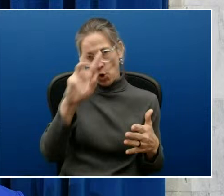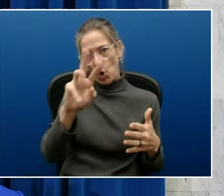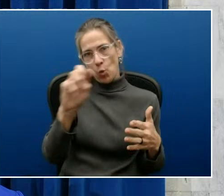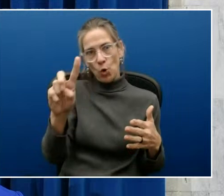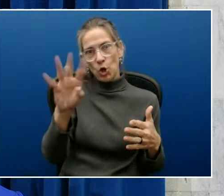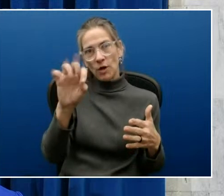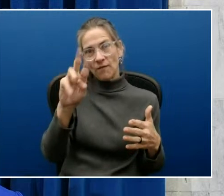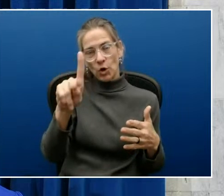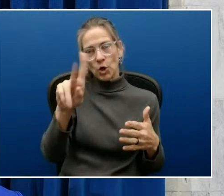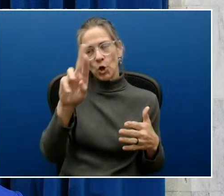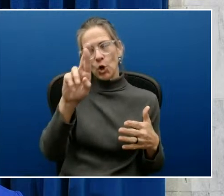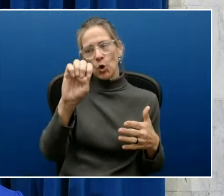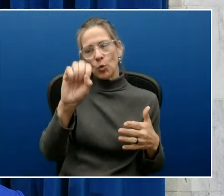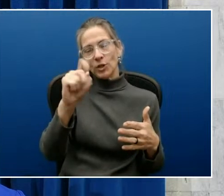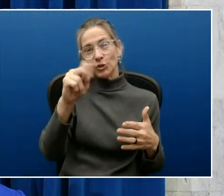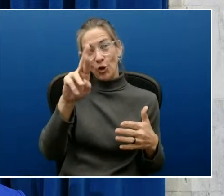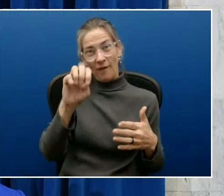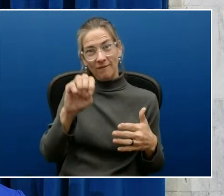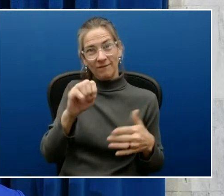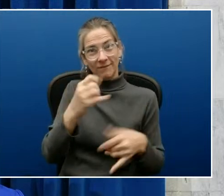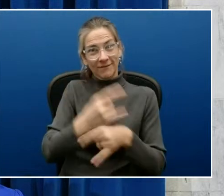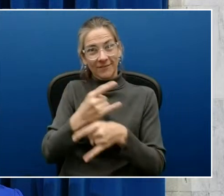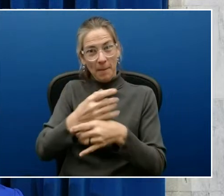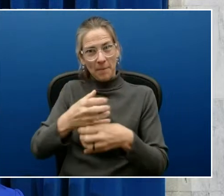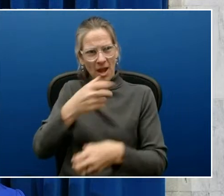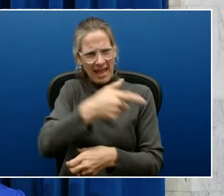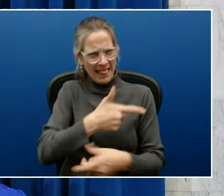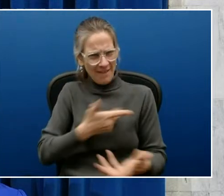Kentucky Derby. This guy's lived in Kentucky for 2